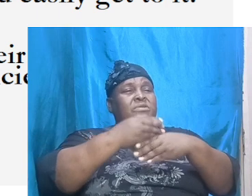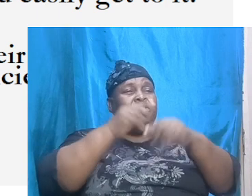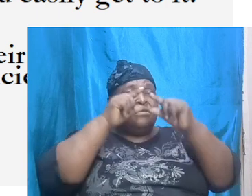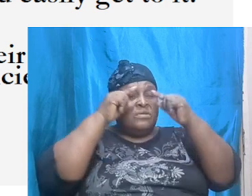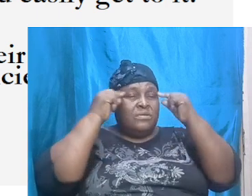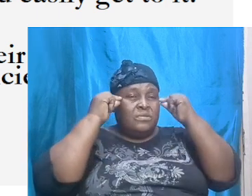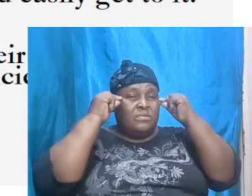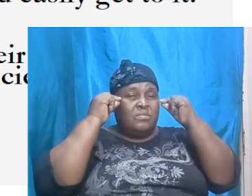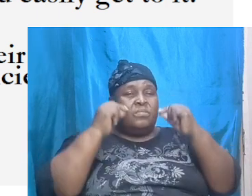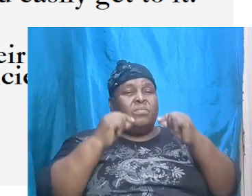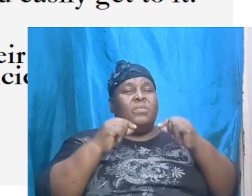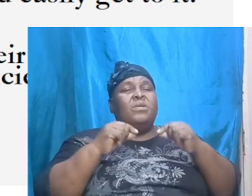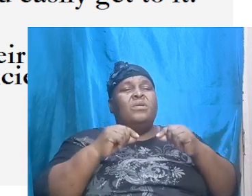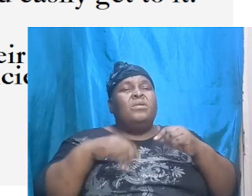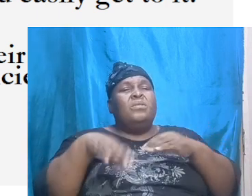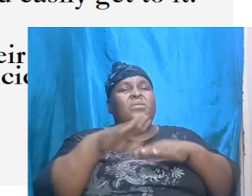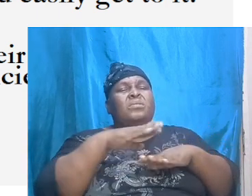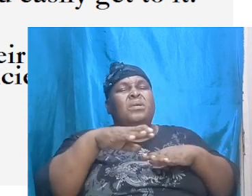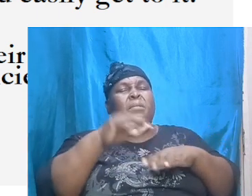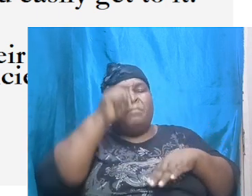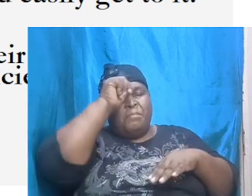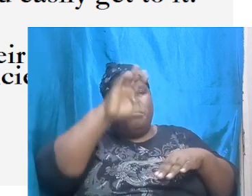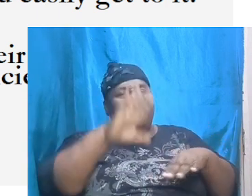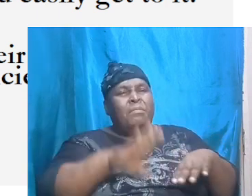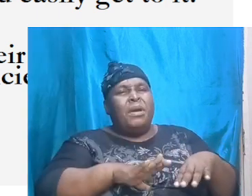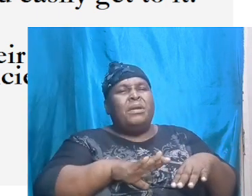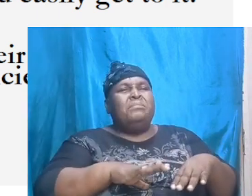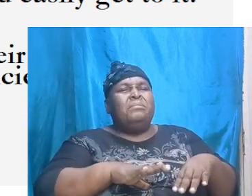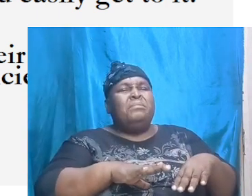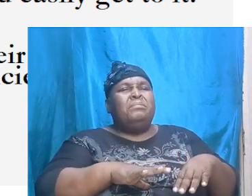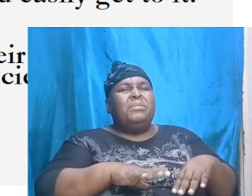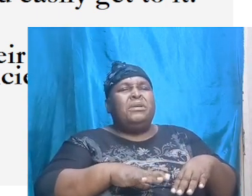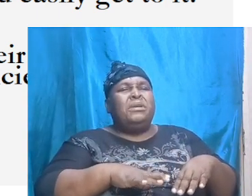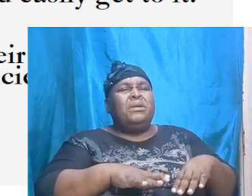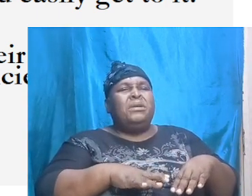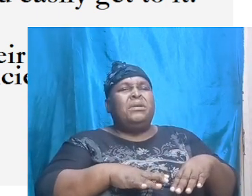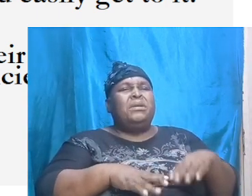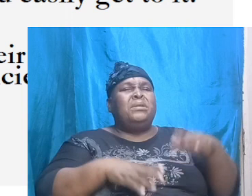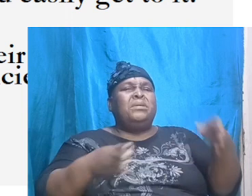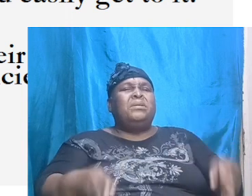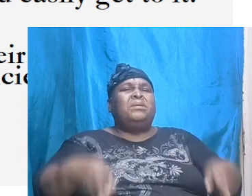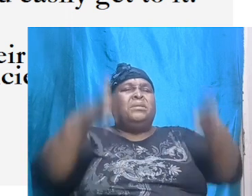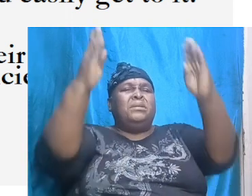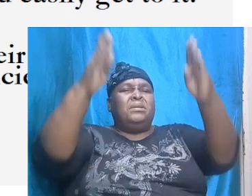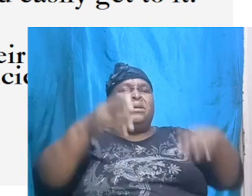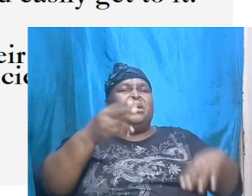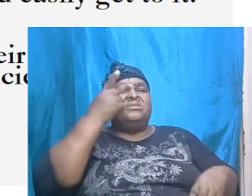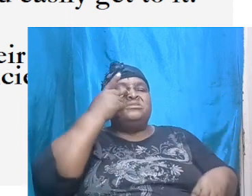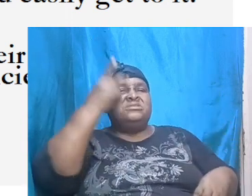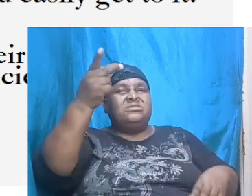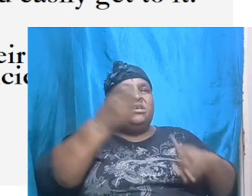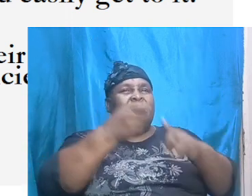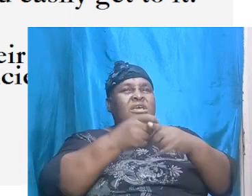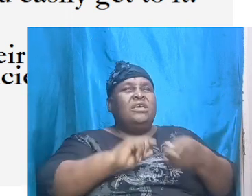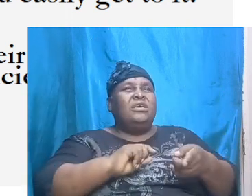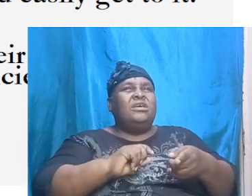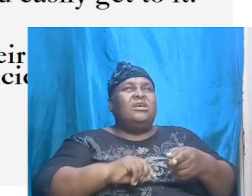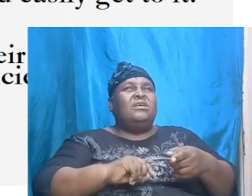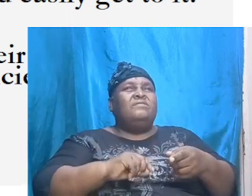it is one of the only man-made structure that can be seen from space. When they look